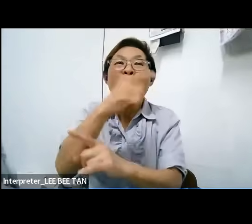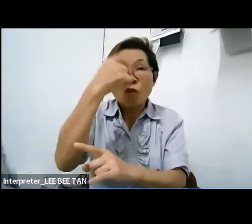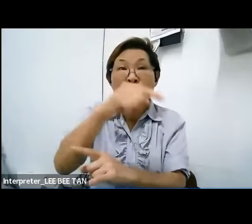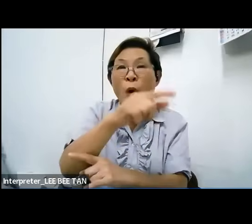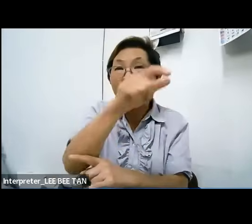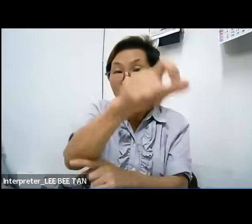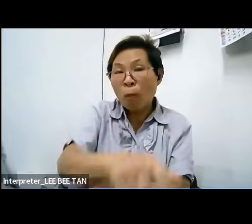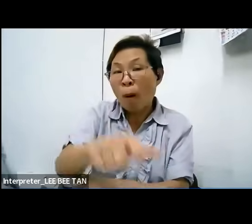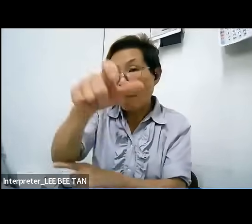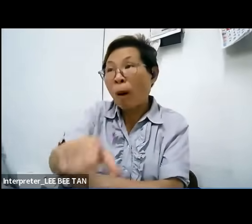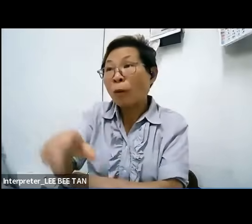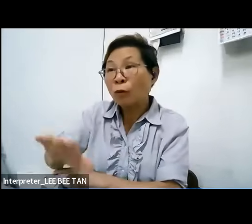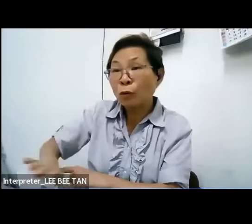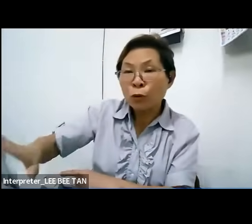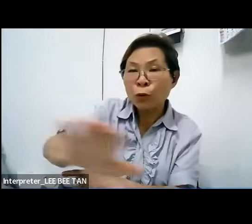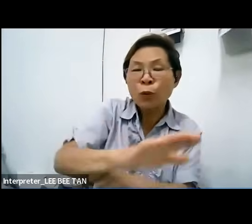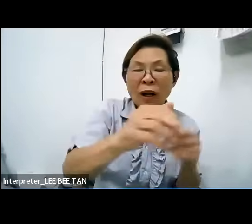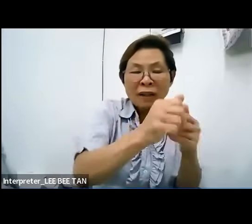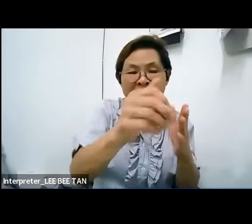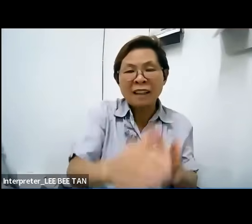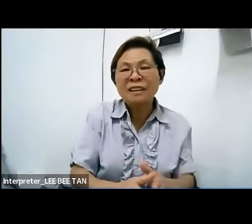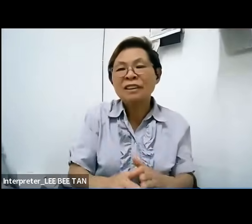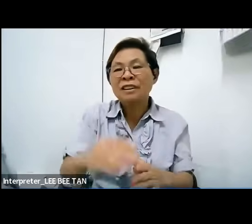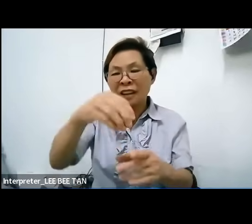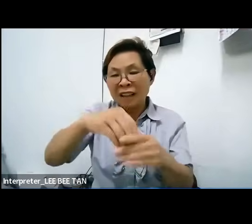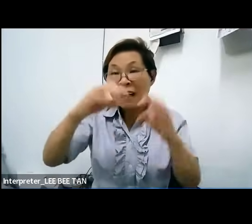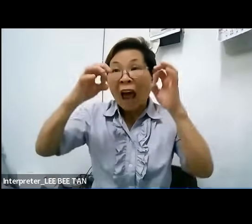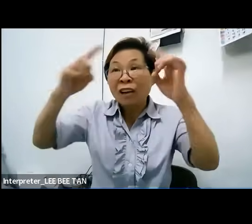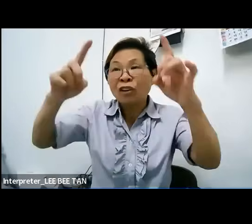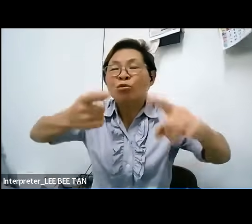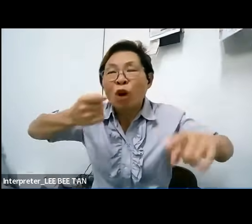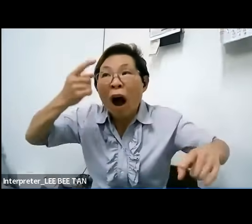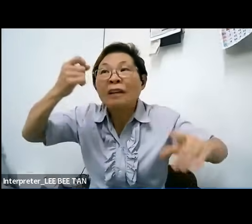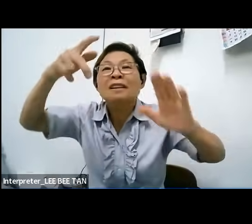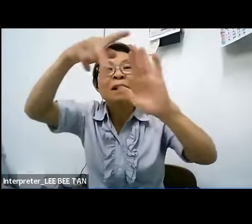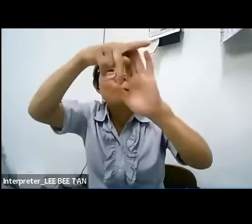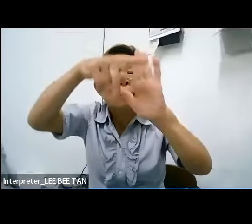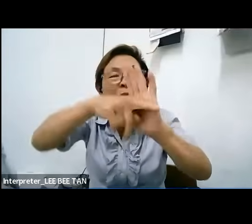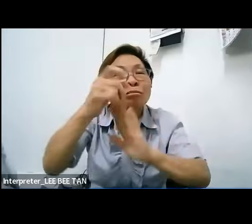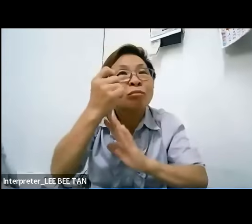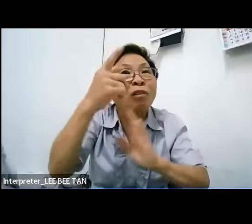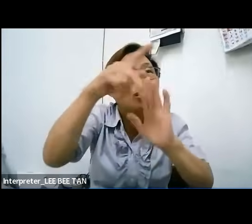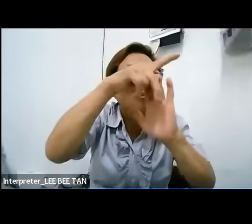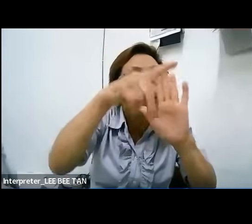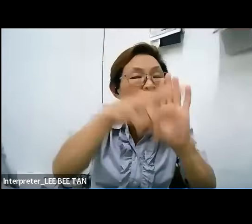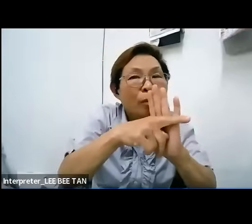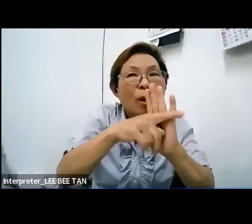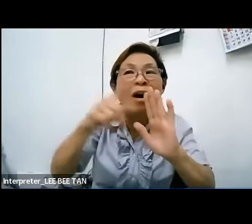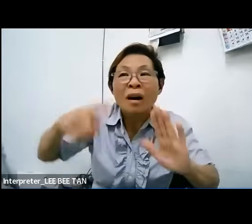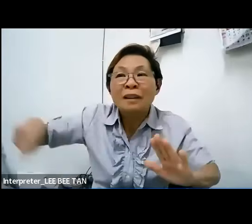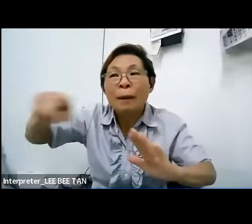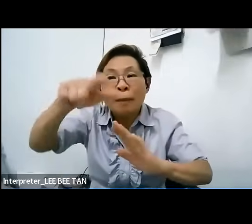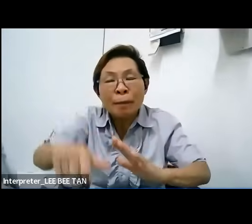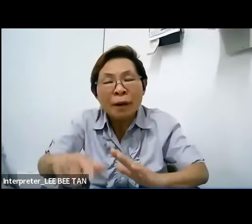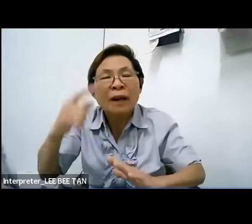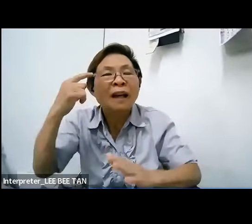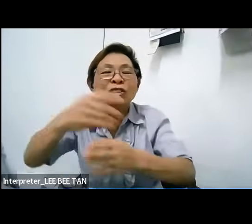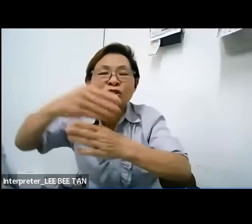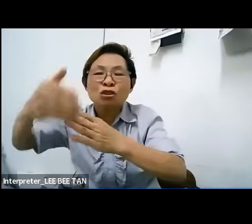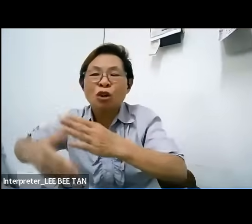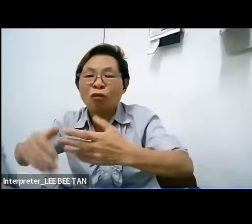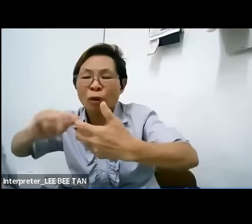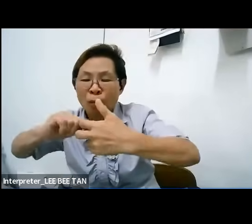leadership role in the education to understand the principle, so that they can solve the core